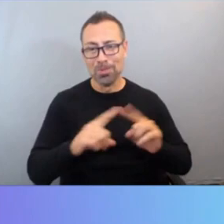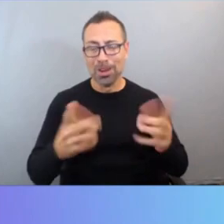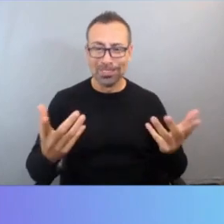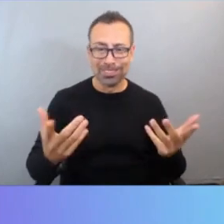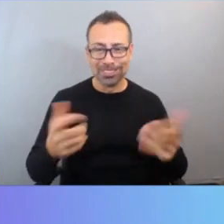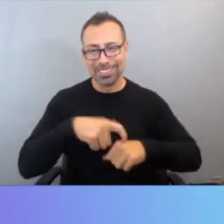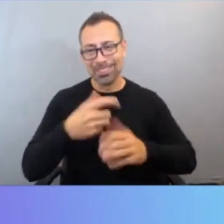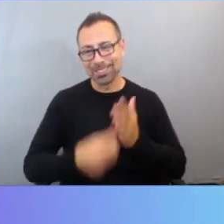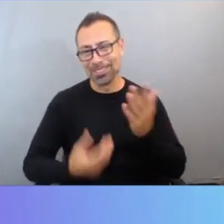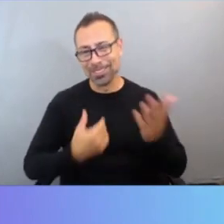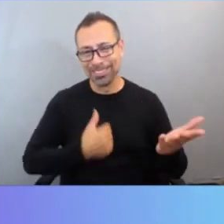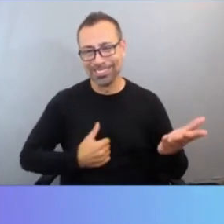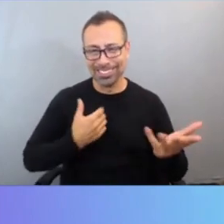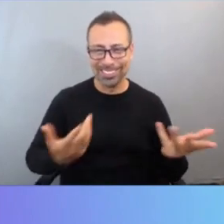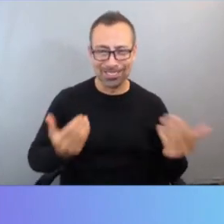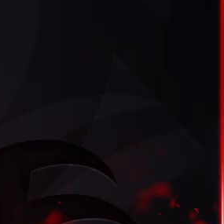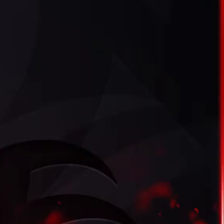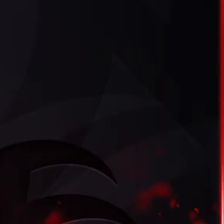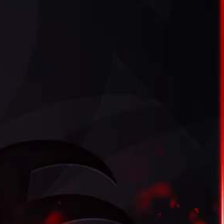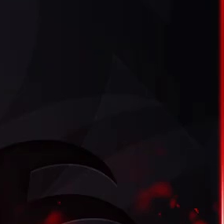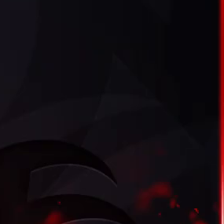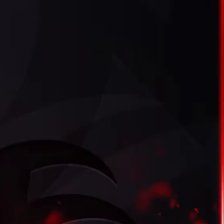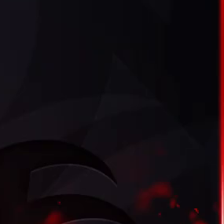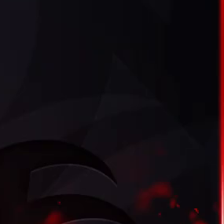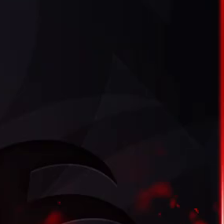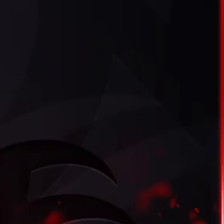we've got to move on. So, thank you so much for joining us.